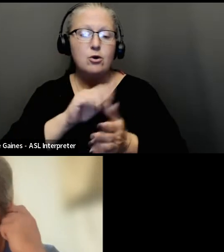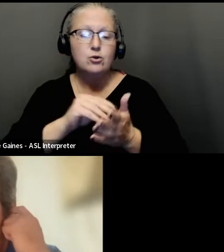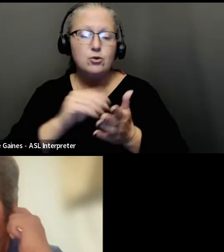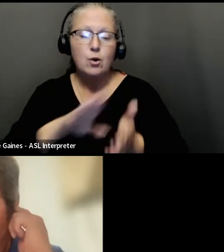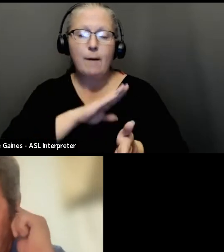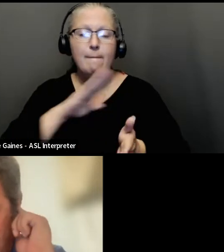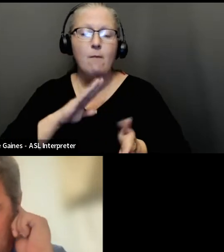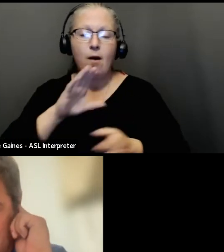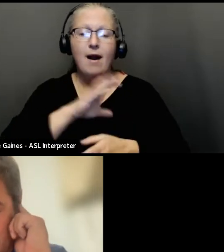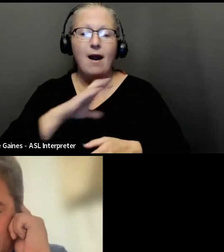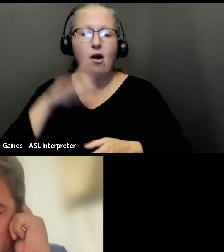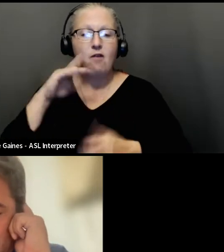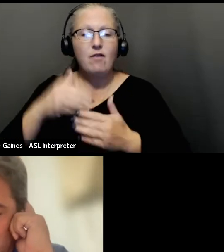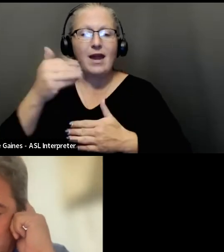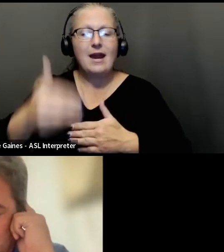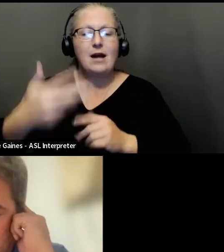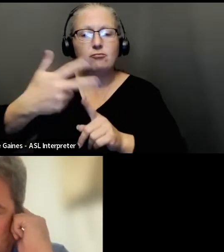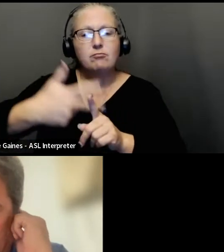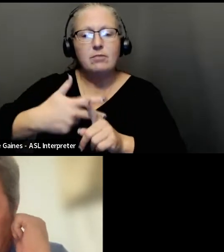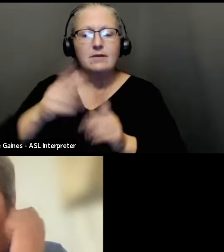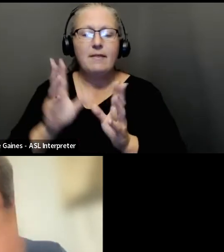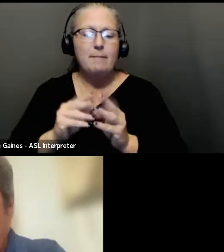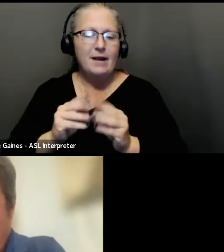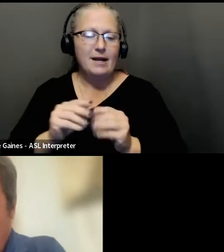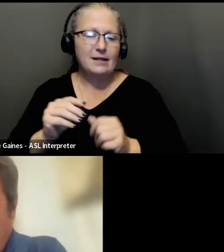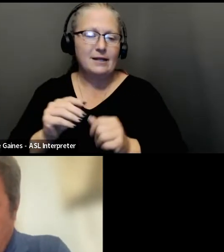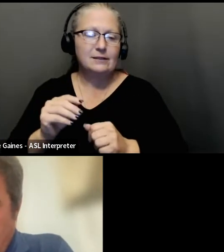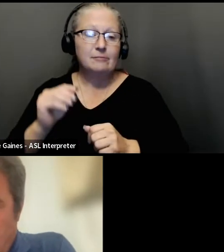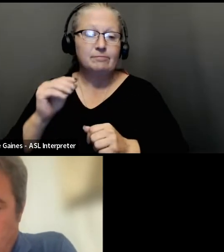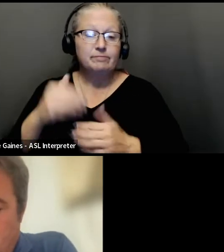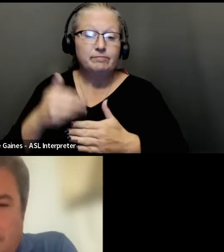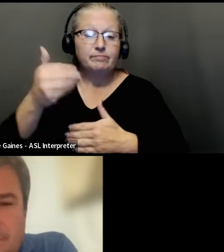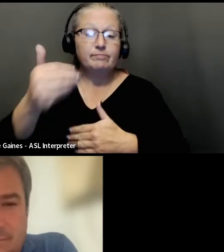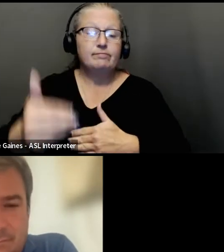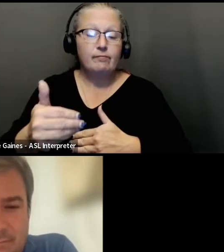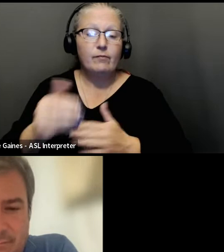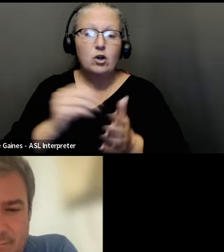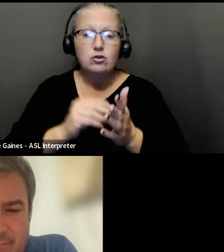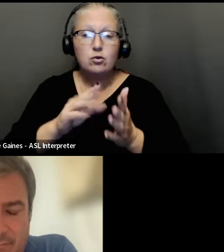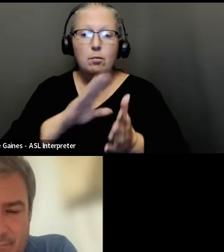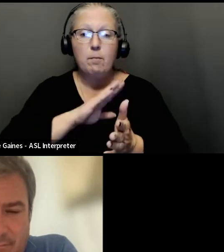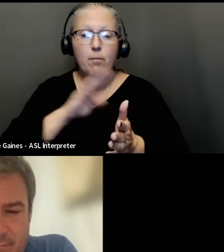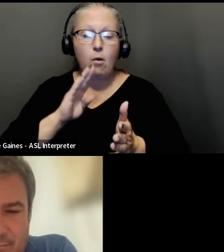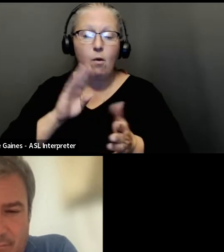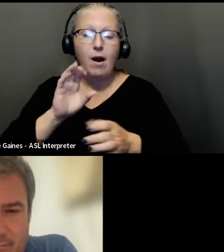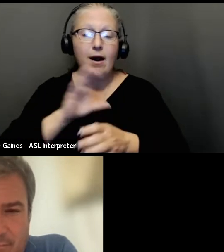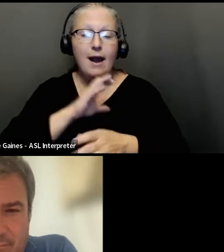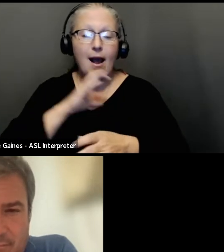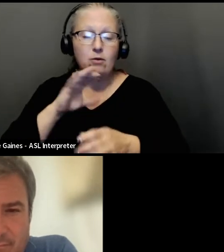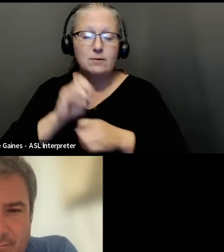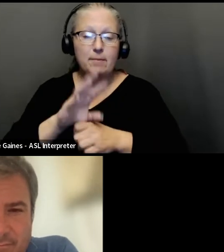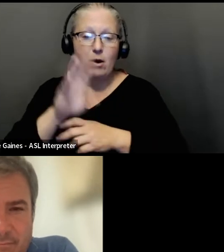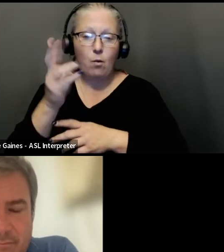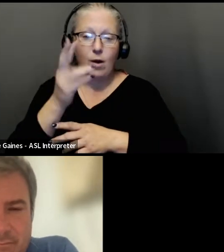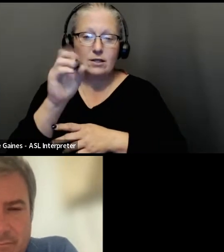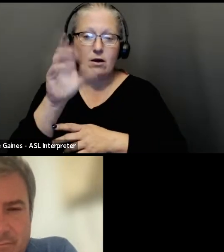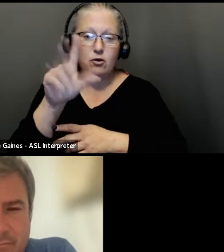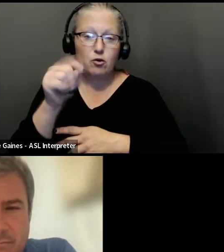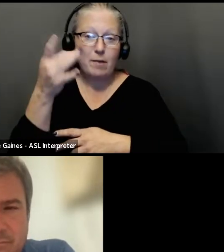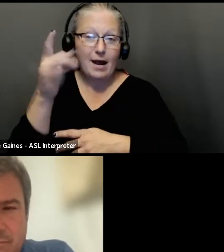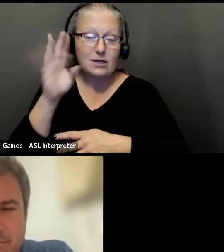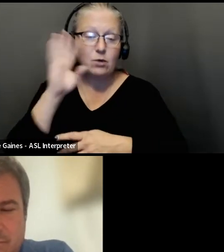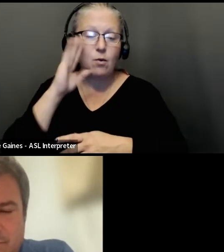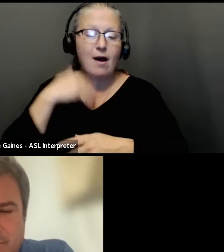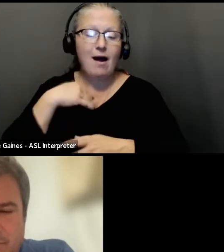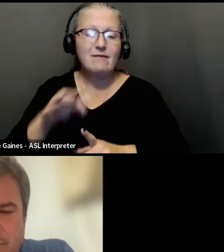for the next quarter of meetings. At our upcoming Student Board Council meeting on Wednesday, October 18th, we will have